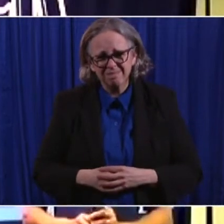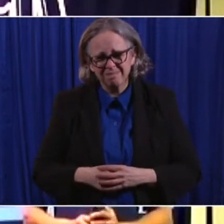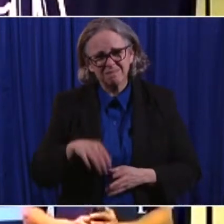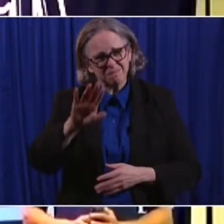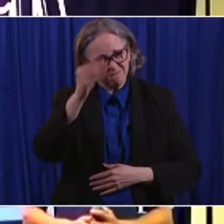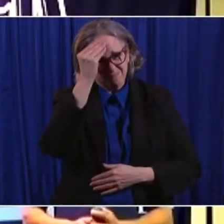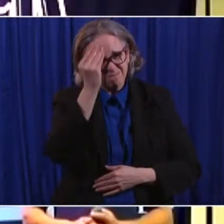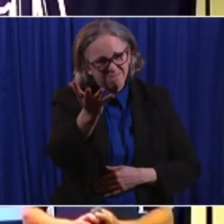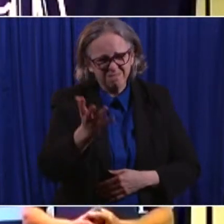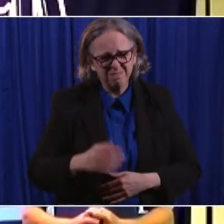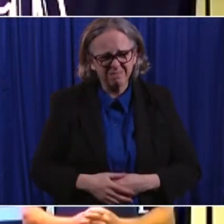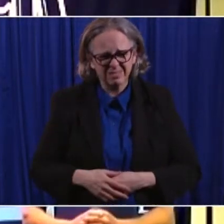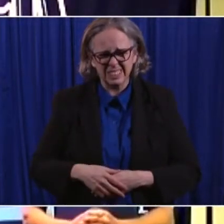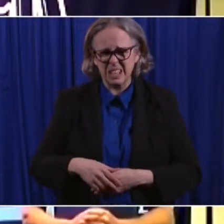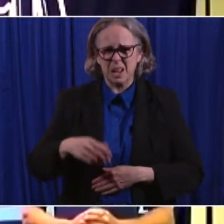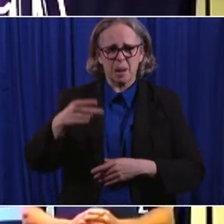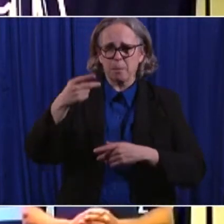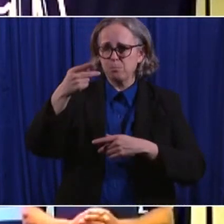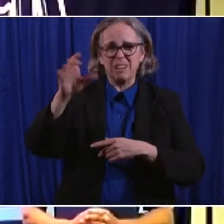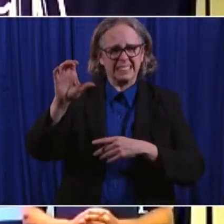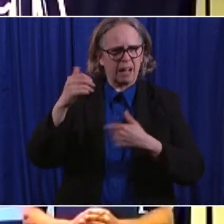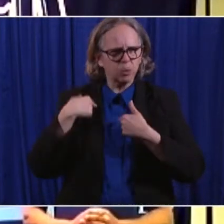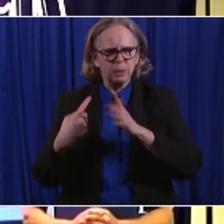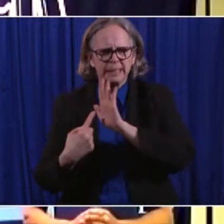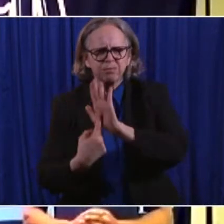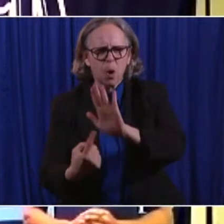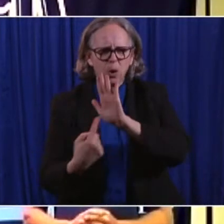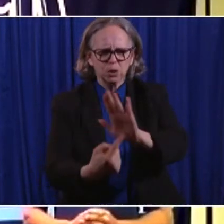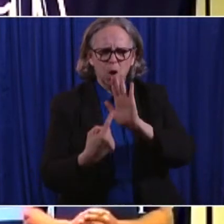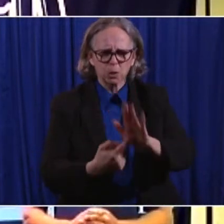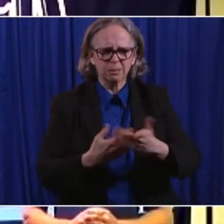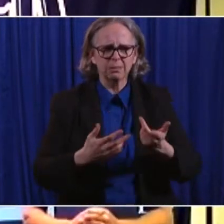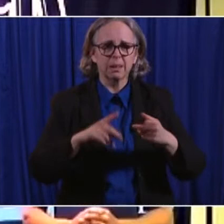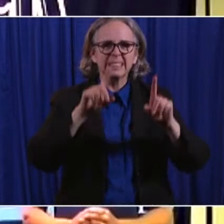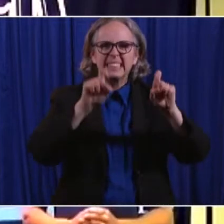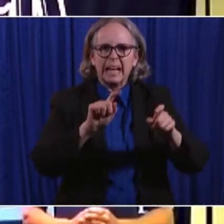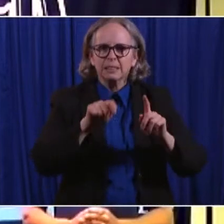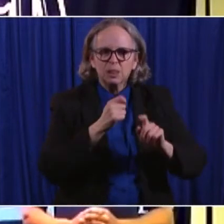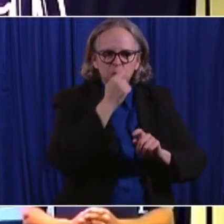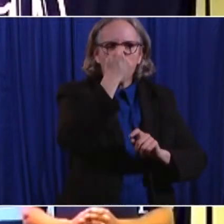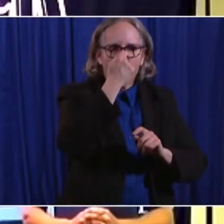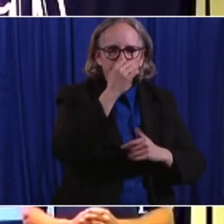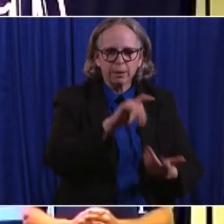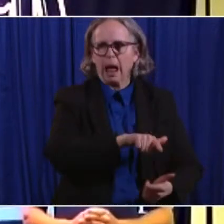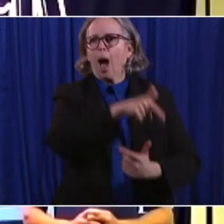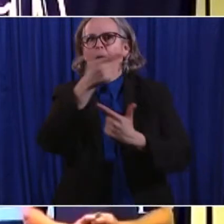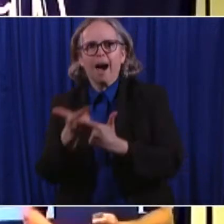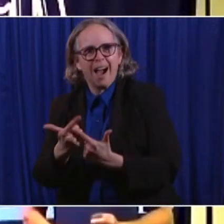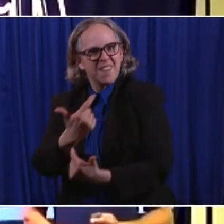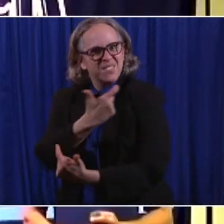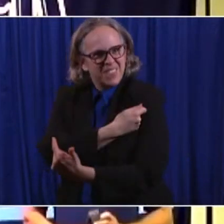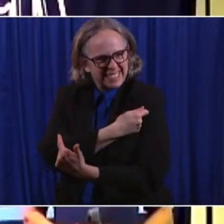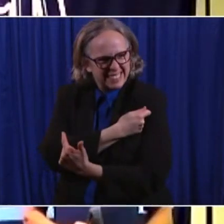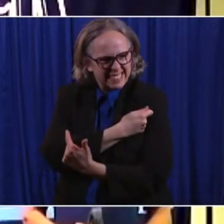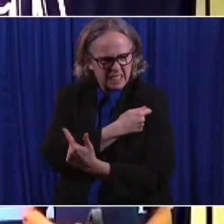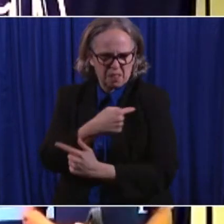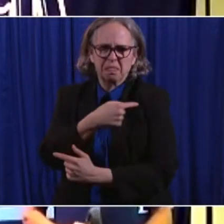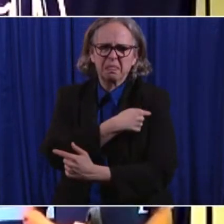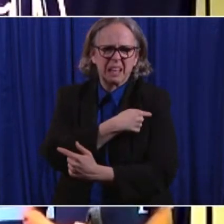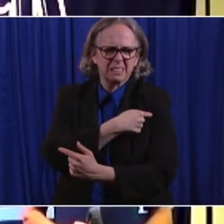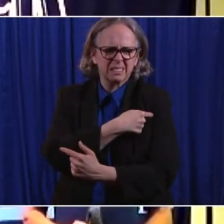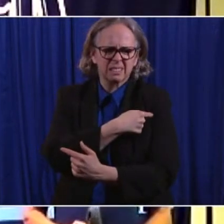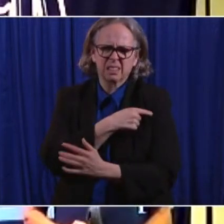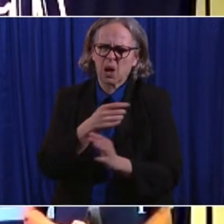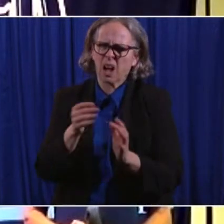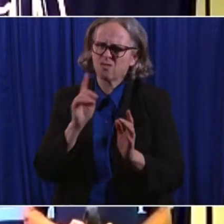we got tested with the swab in the nose and then we get the needle in the arm. And the needle in the arm is a lot more pleasant than the swab in the